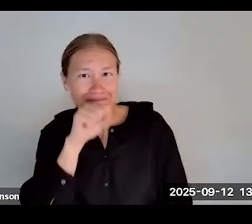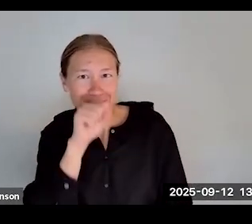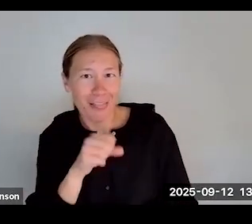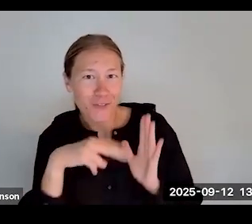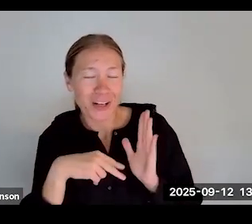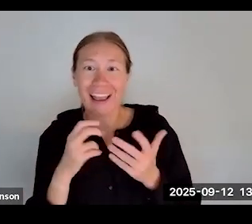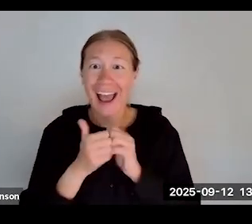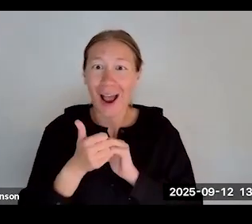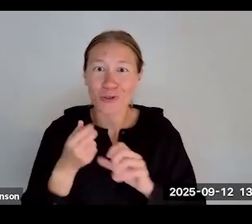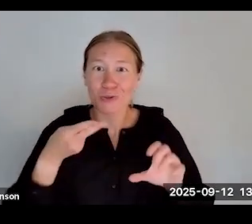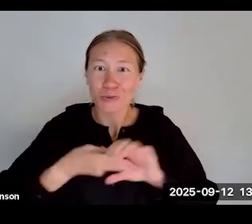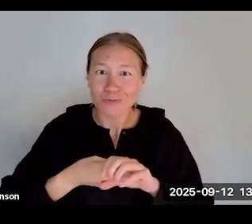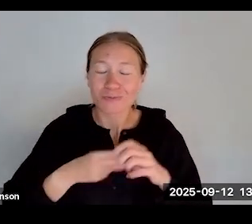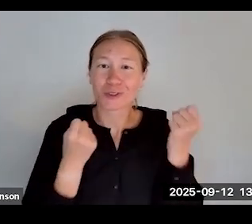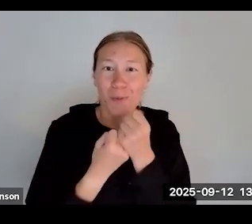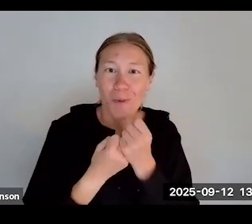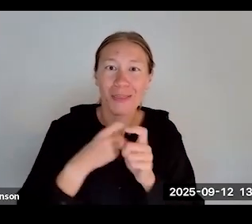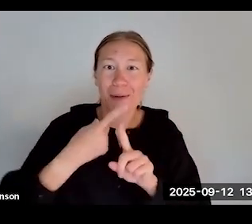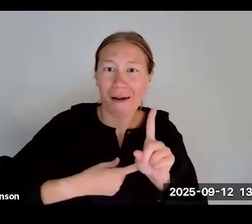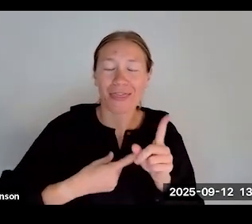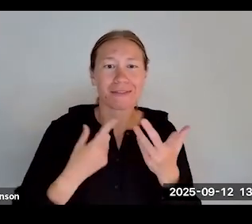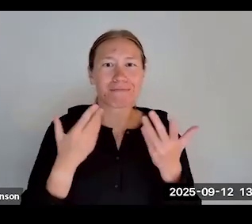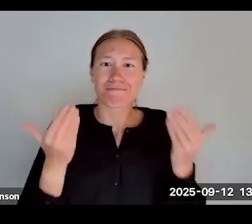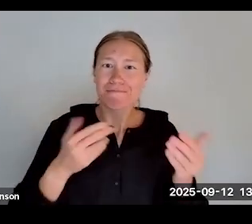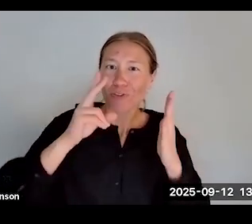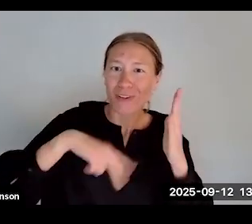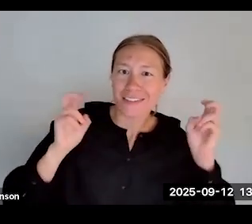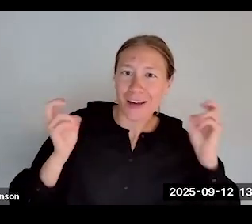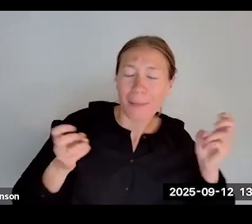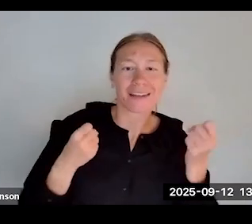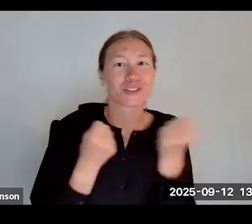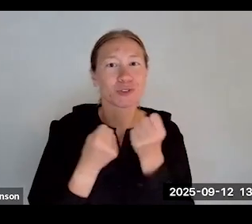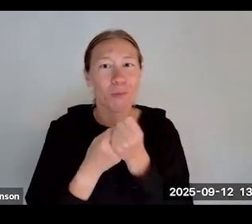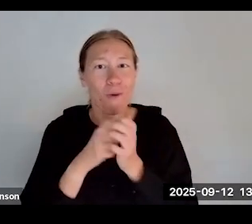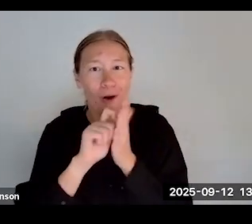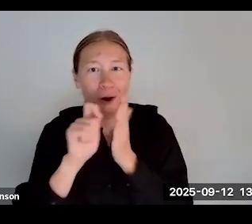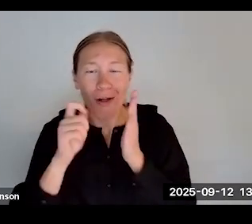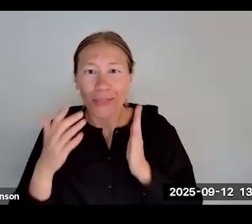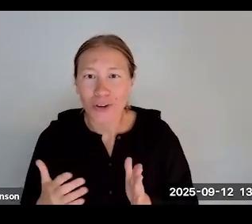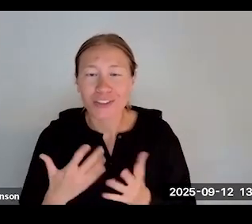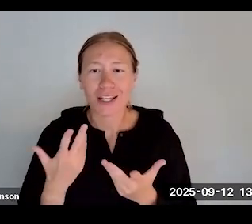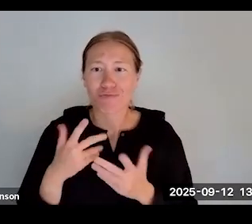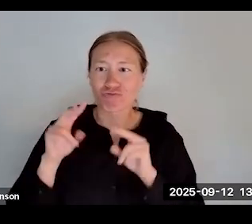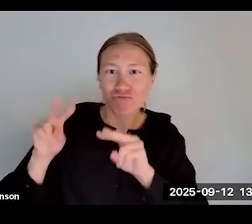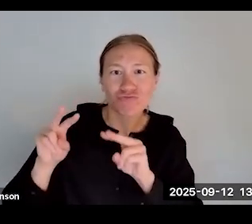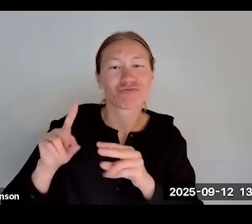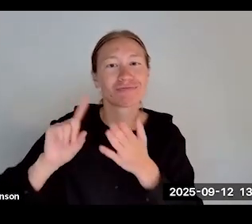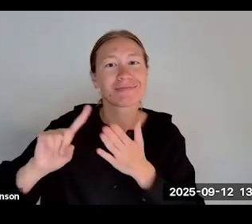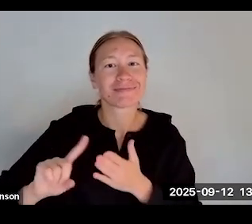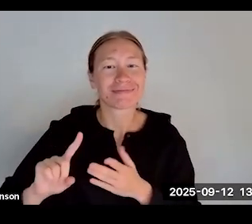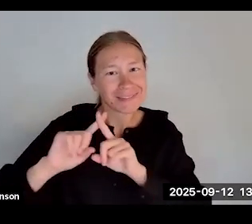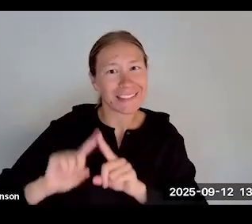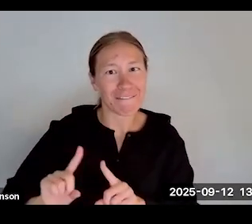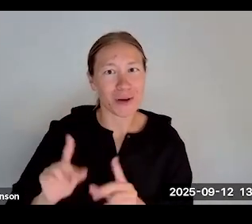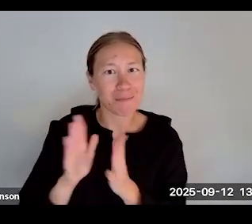these topics or support deaf, hard of hearing, and deafblind authors by checking out their books. The book list I'll be going over